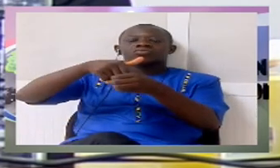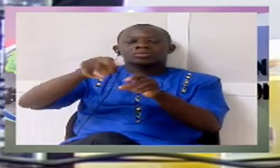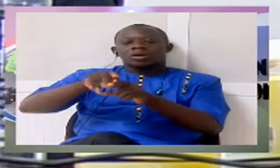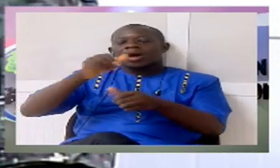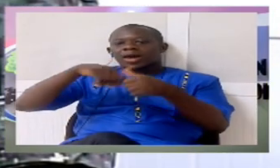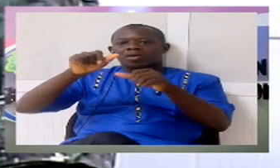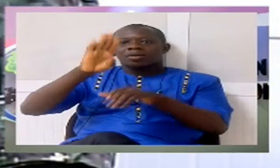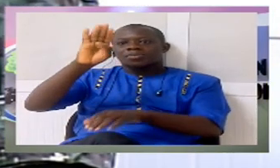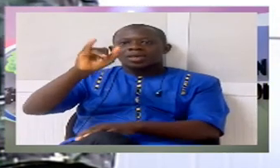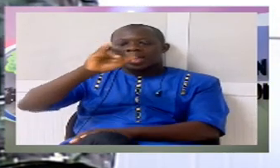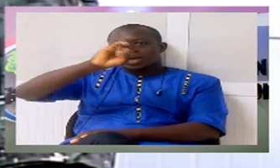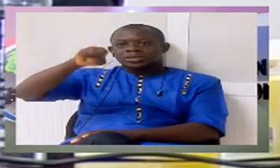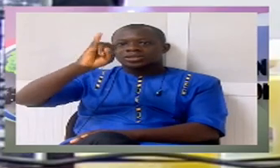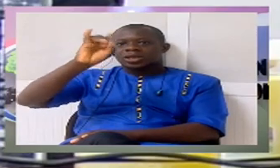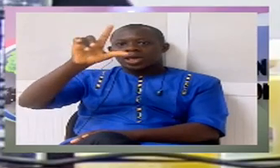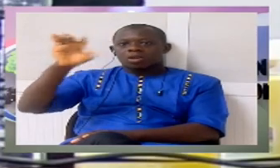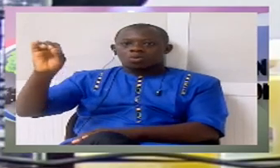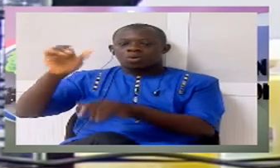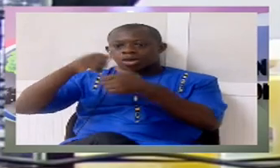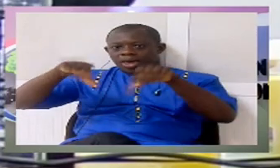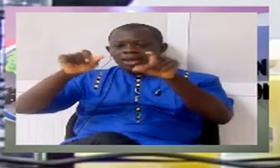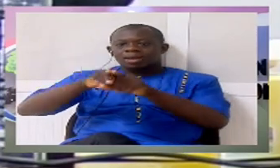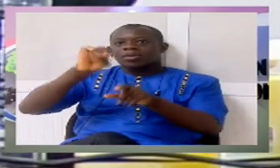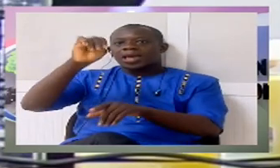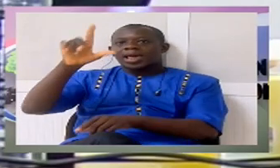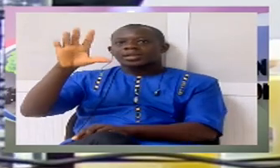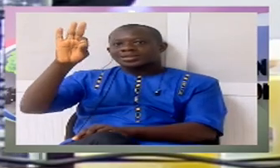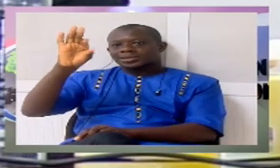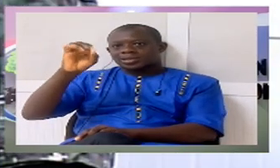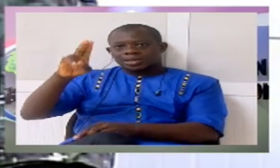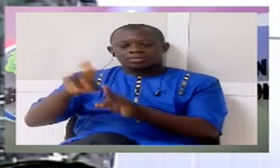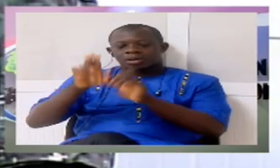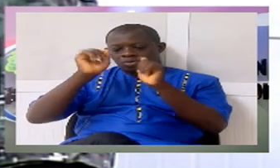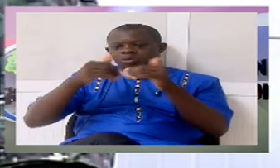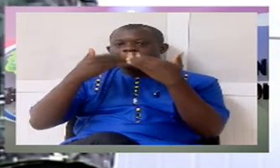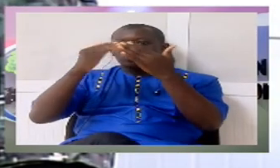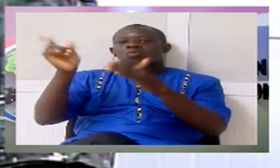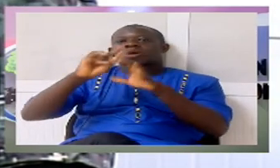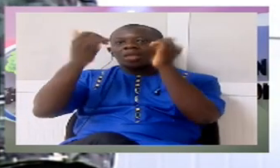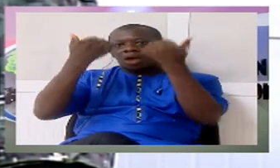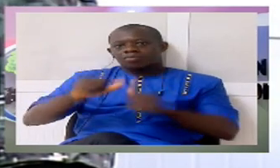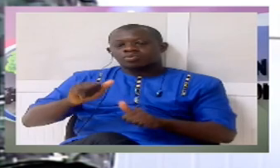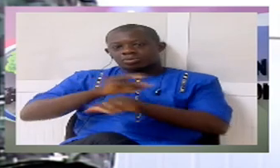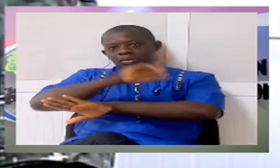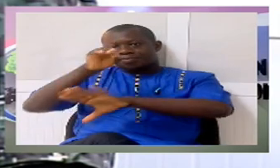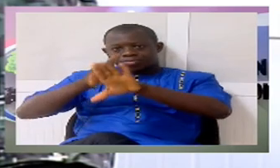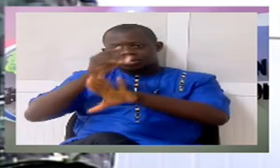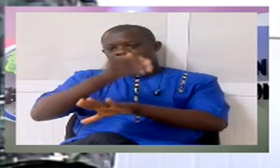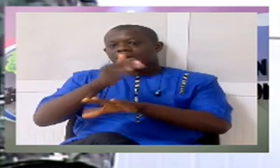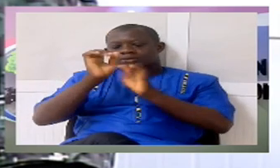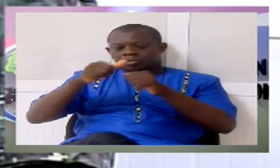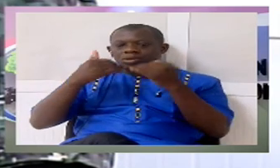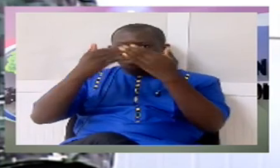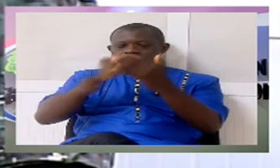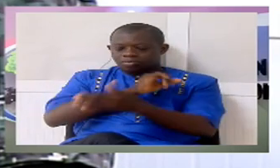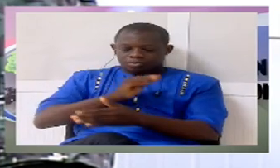harding from Bijulo end. Tell us what happened. Legi yang ñoo wax ne fim nek ni baye ko ngeen Kanilai ñoo ngeen ba